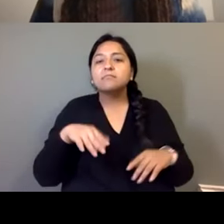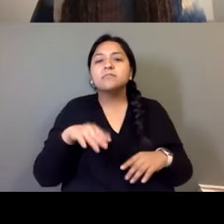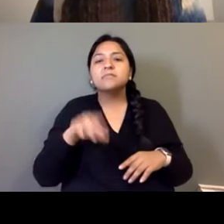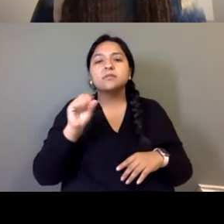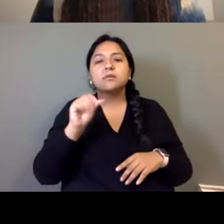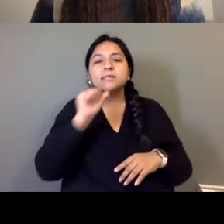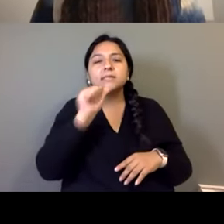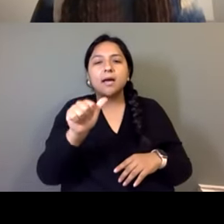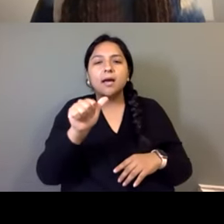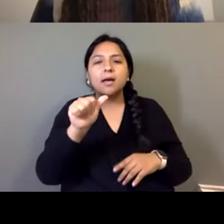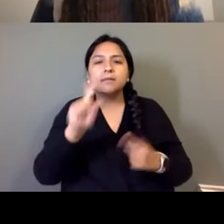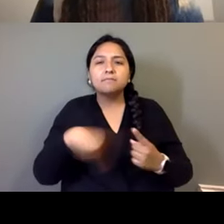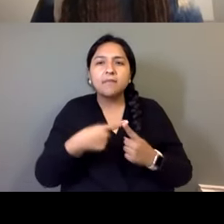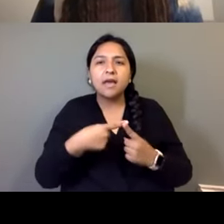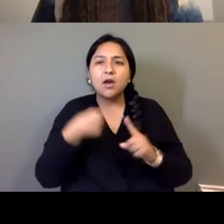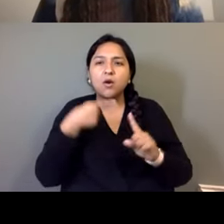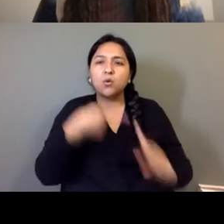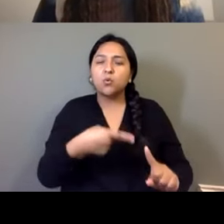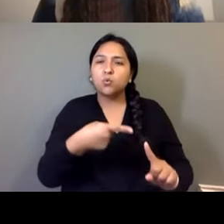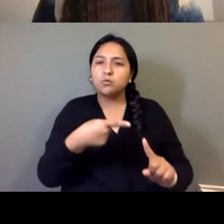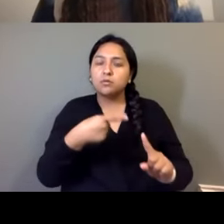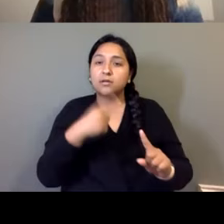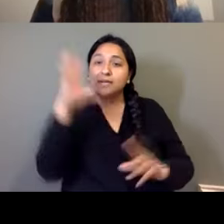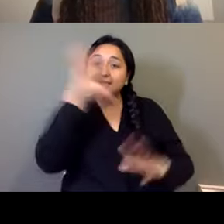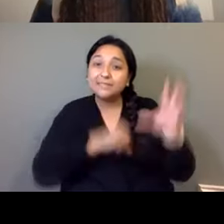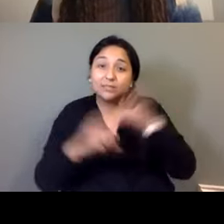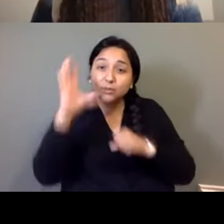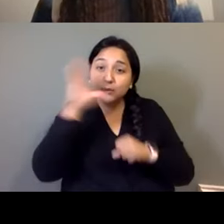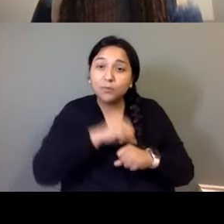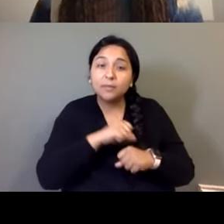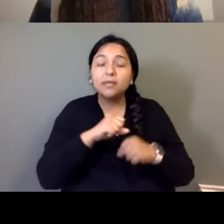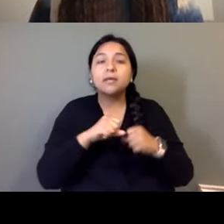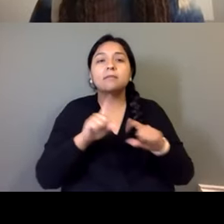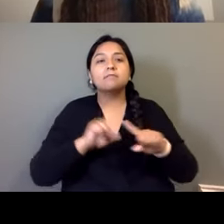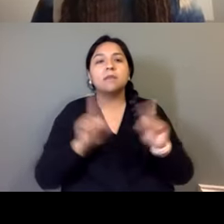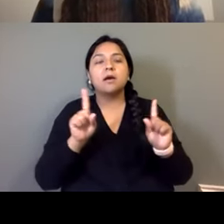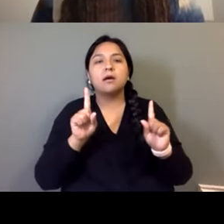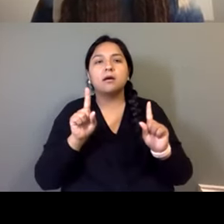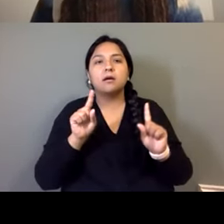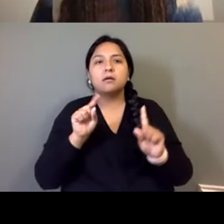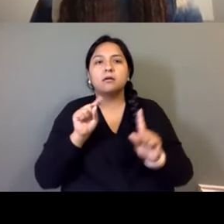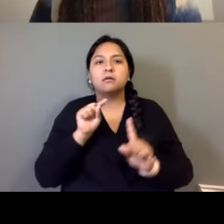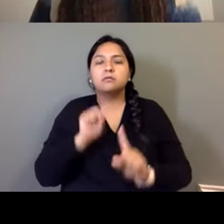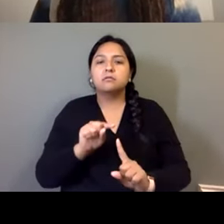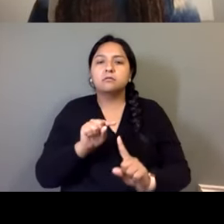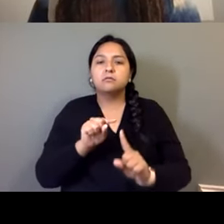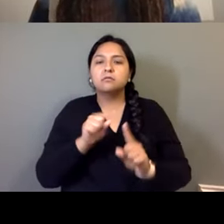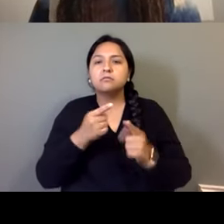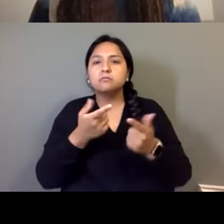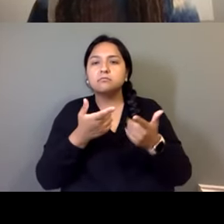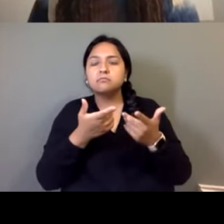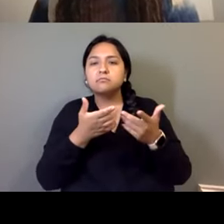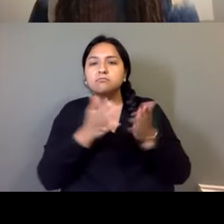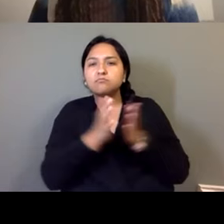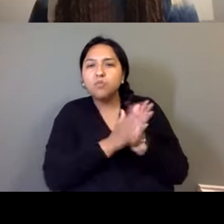having to make an assumption, but it's more about having a empathetic motivation to want to